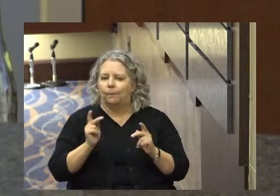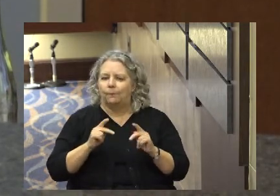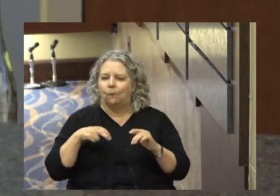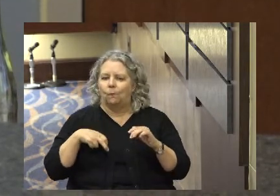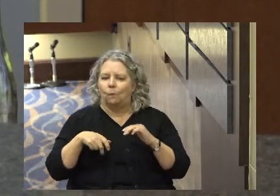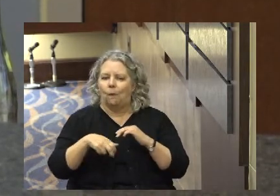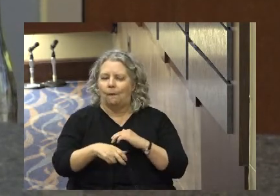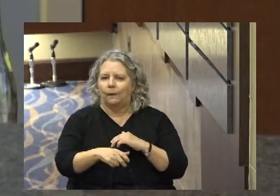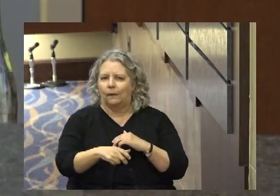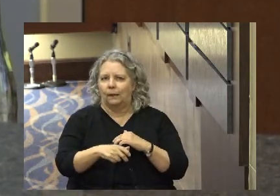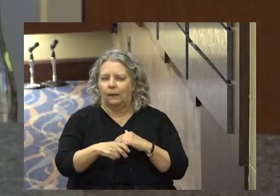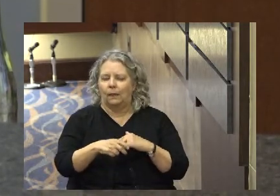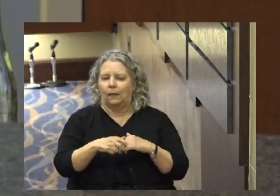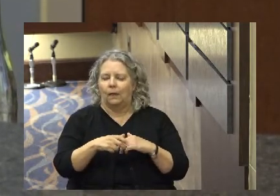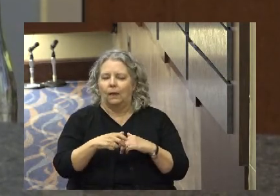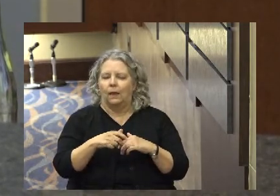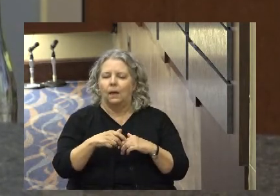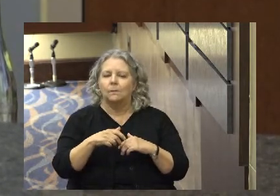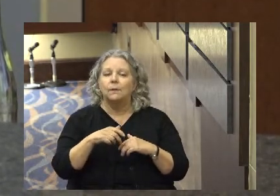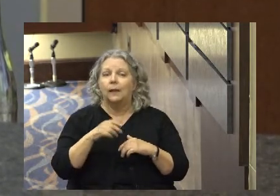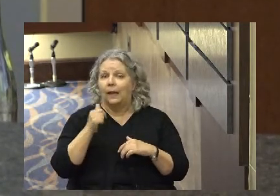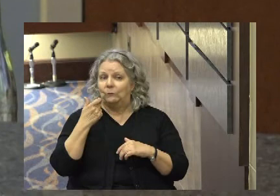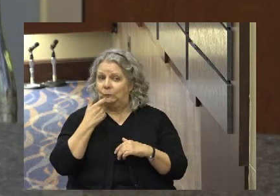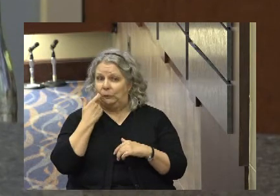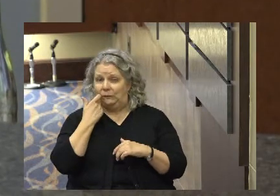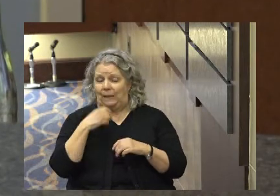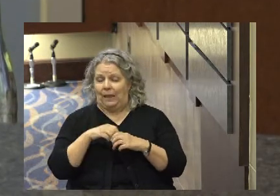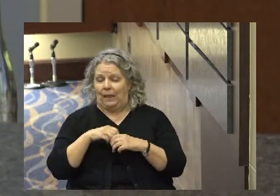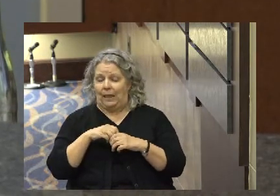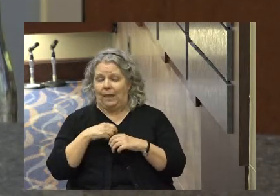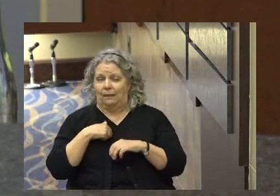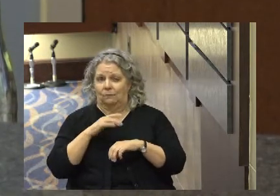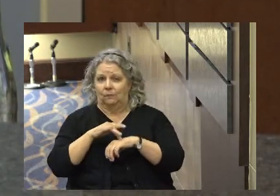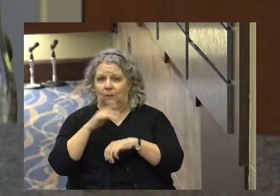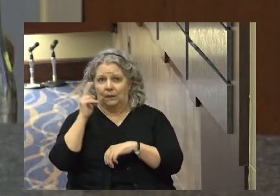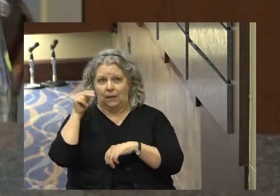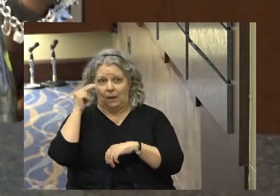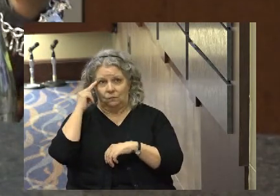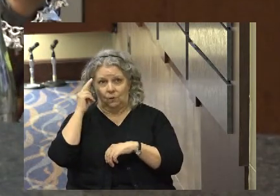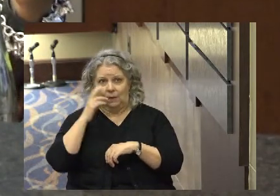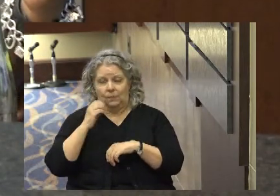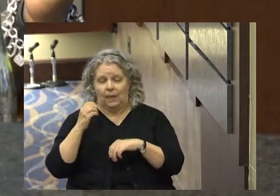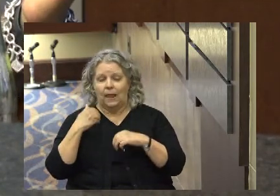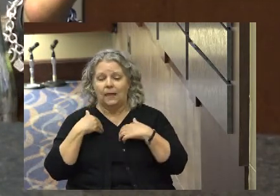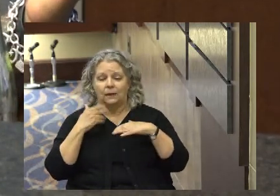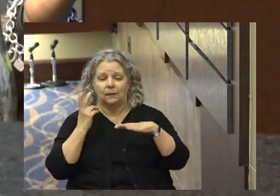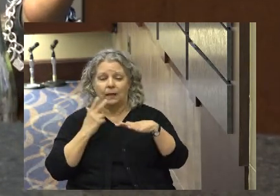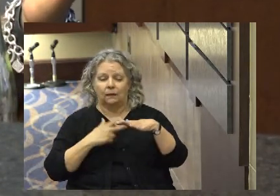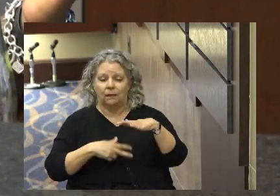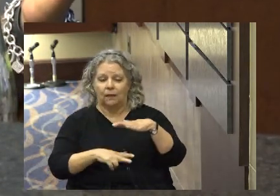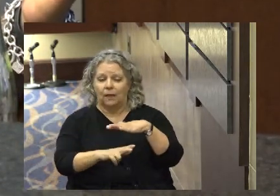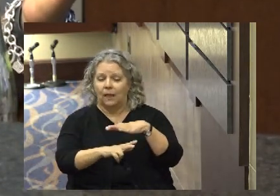in Nashville, and they've taken an underpass and made it a whole art